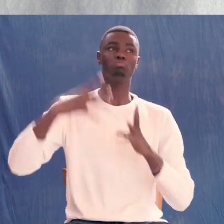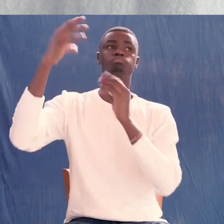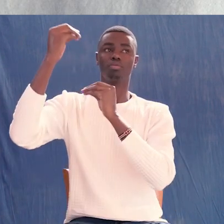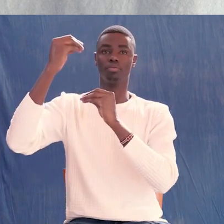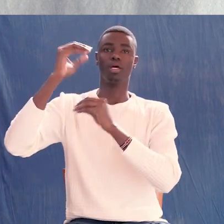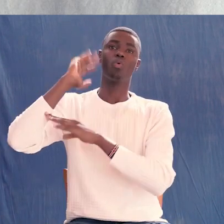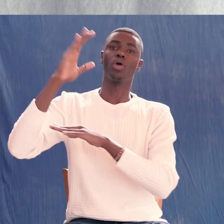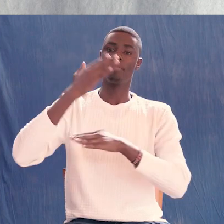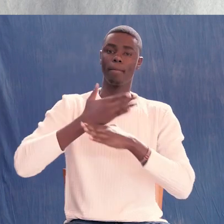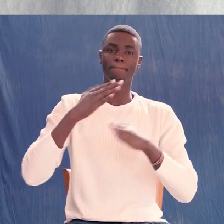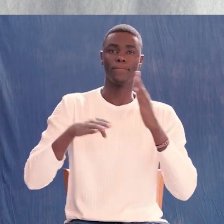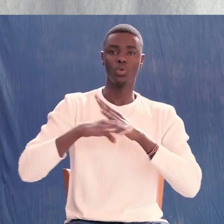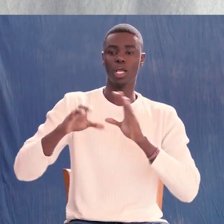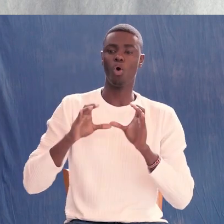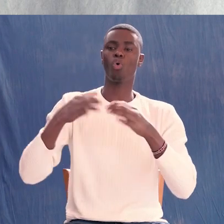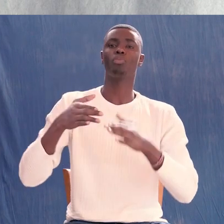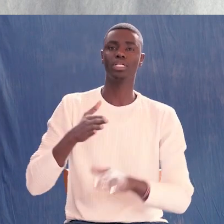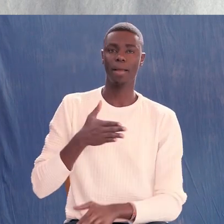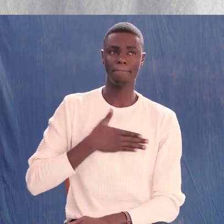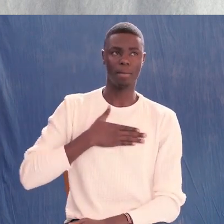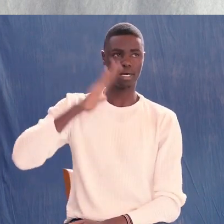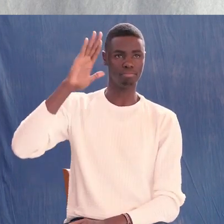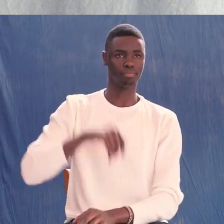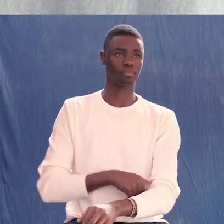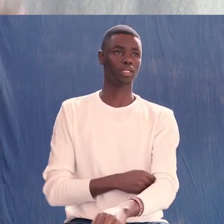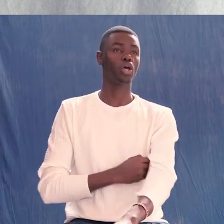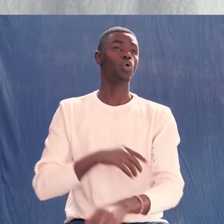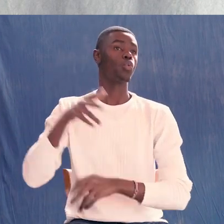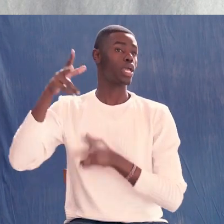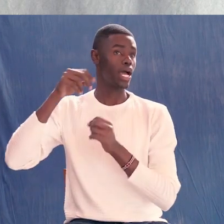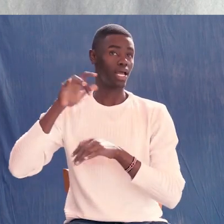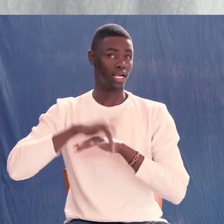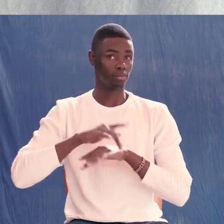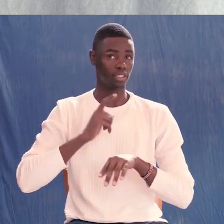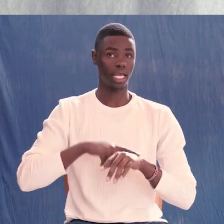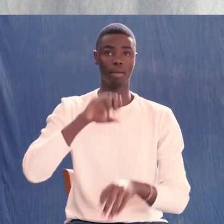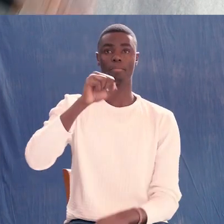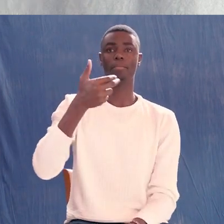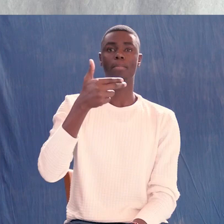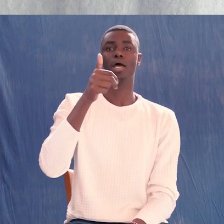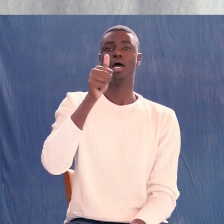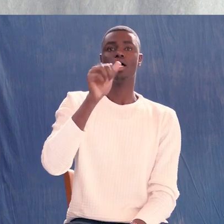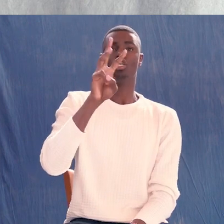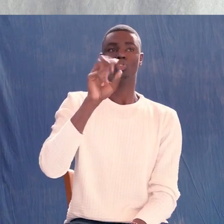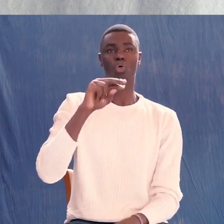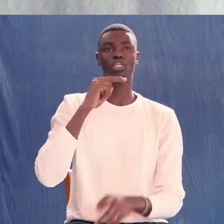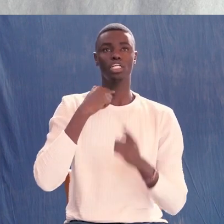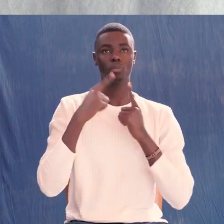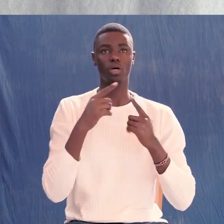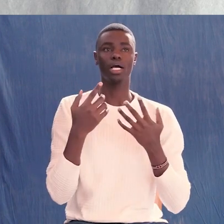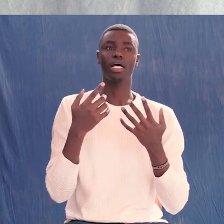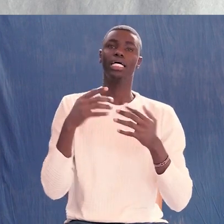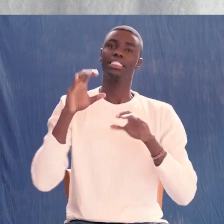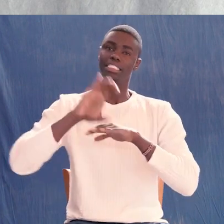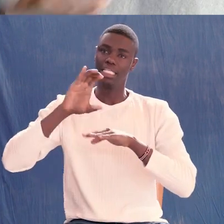building my community. We heard earlier this year when Sean spoke about the church. He said, It's a people